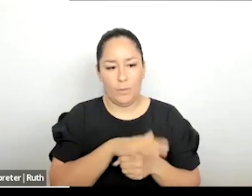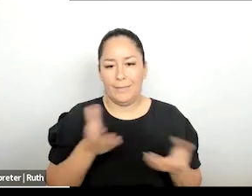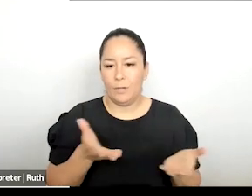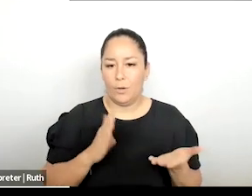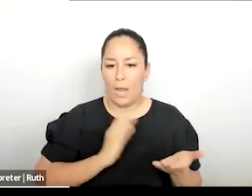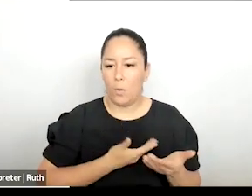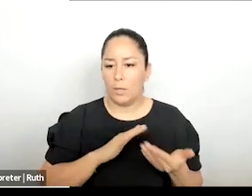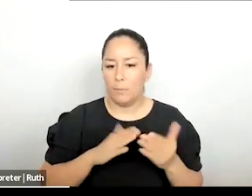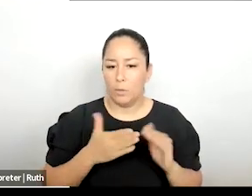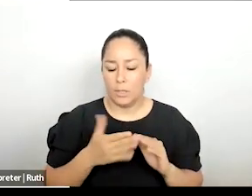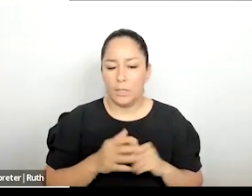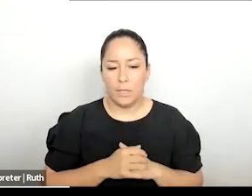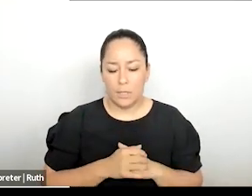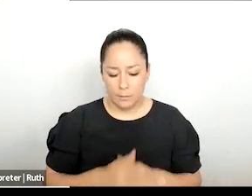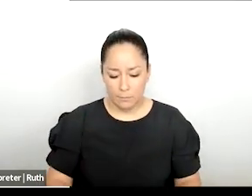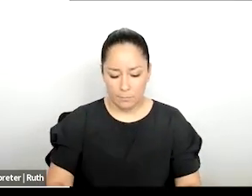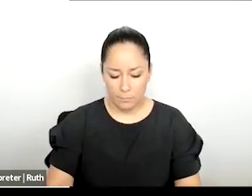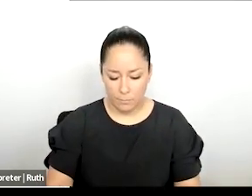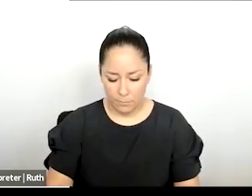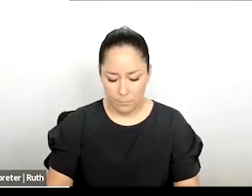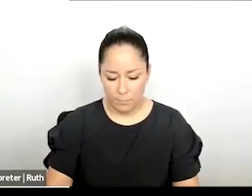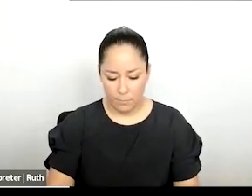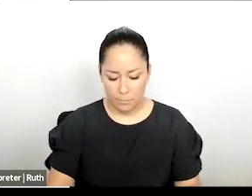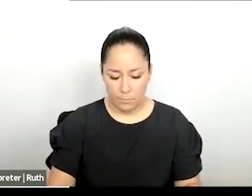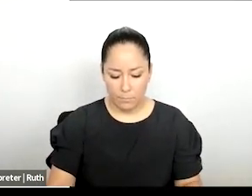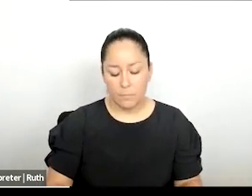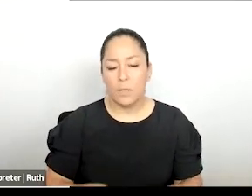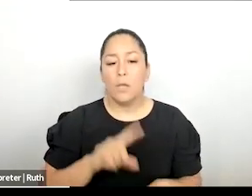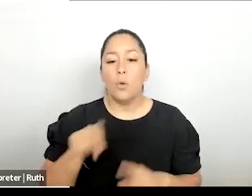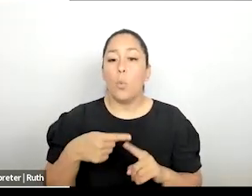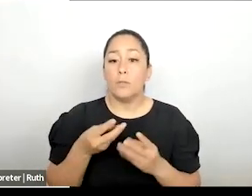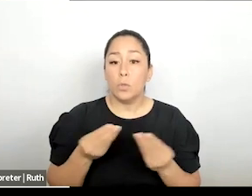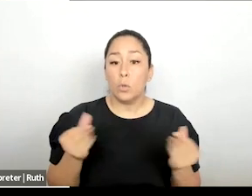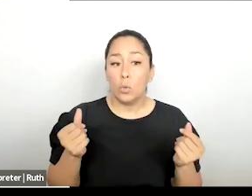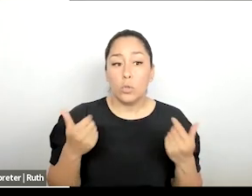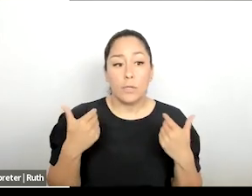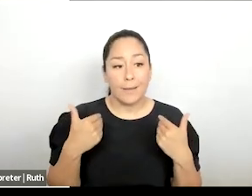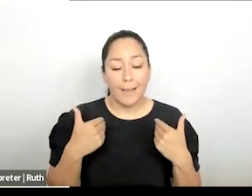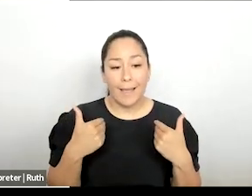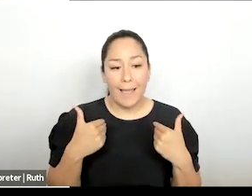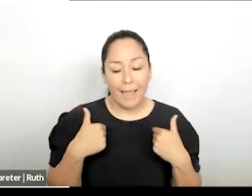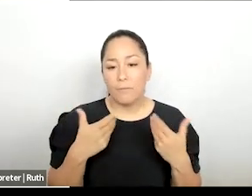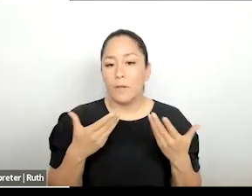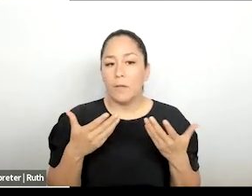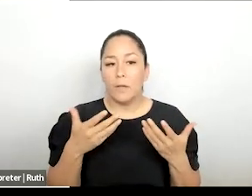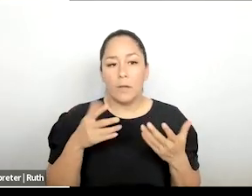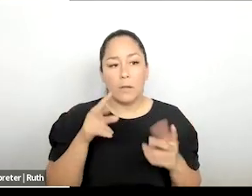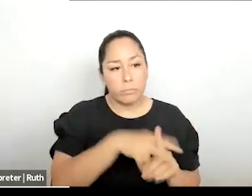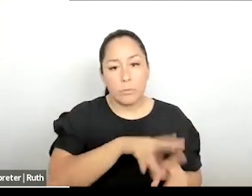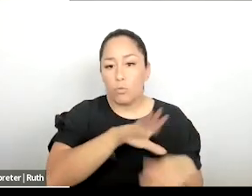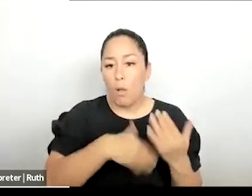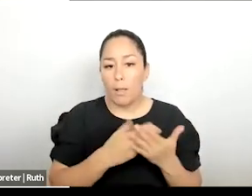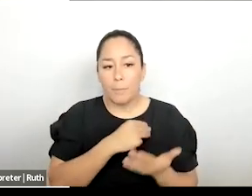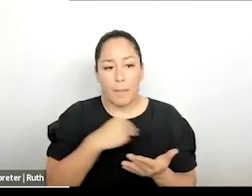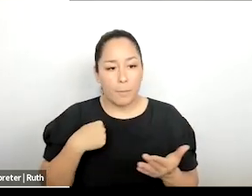our community? While the solution may have broad application to many members of the society or